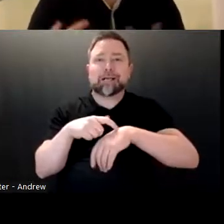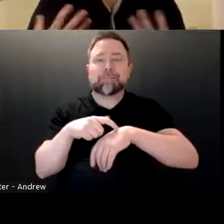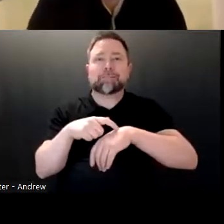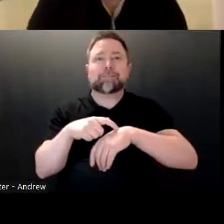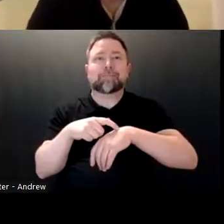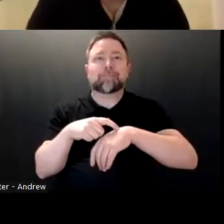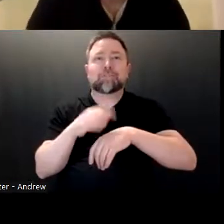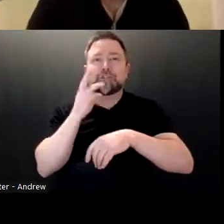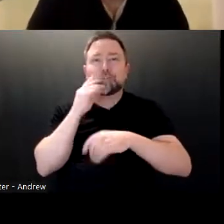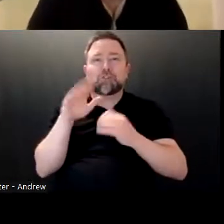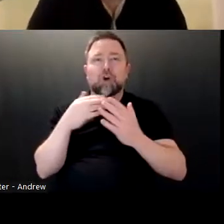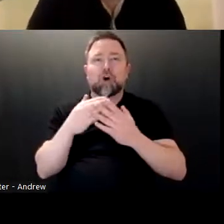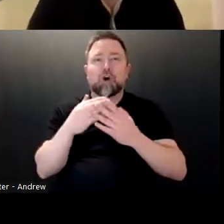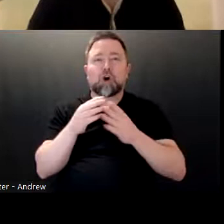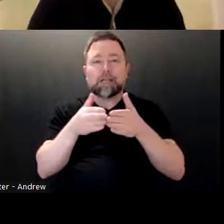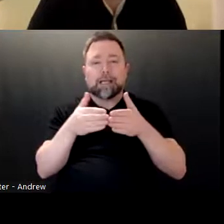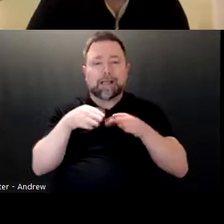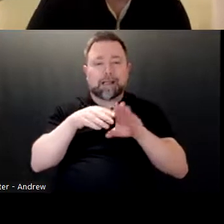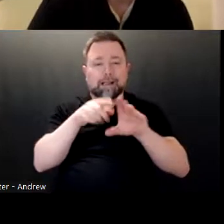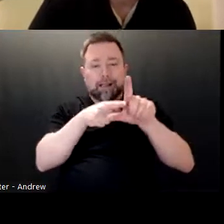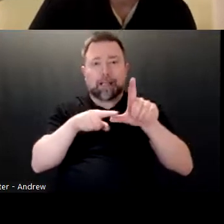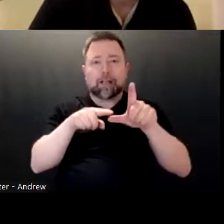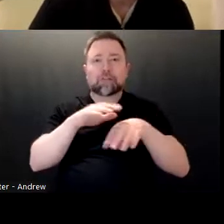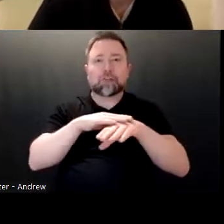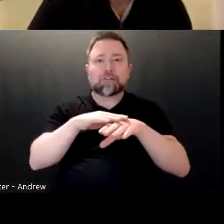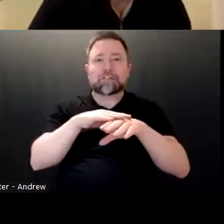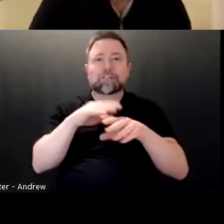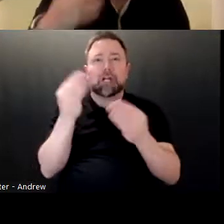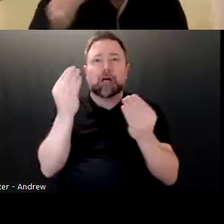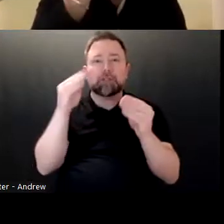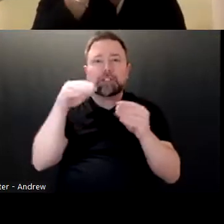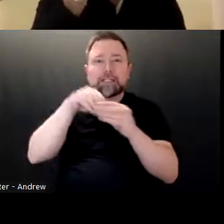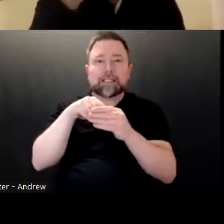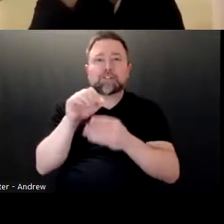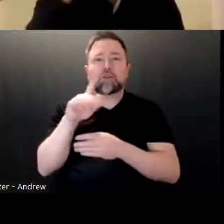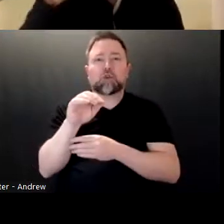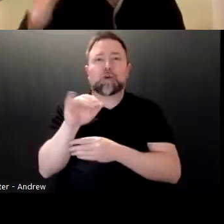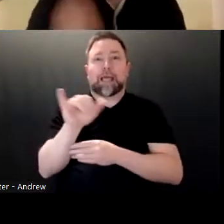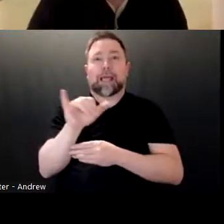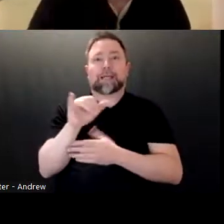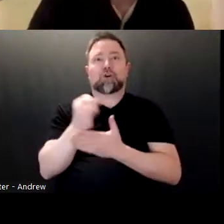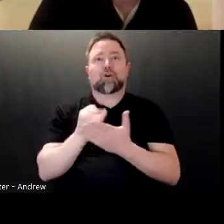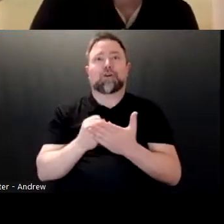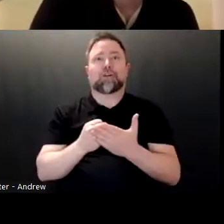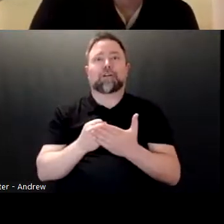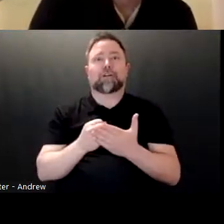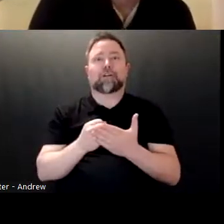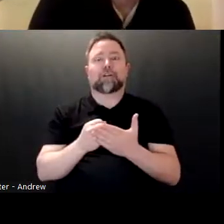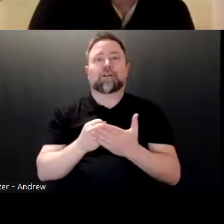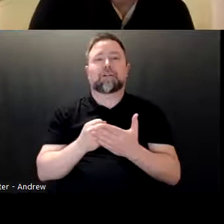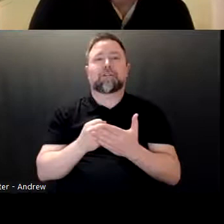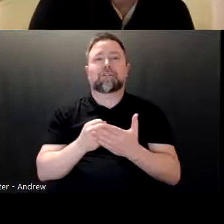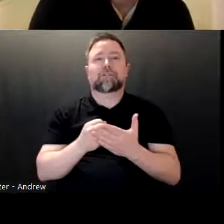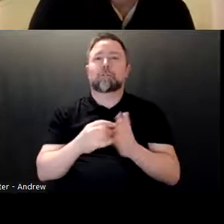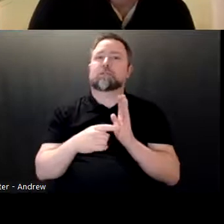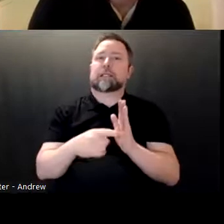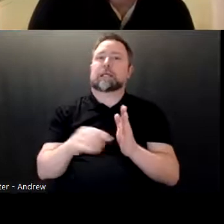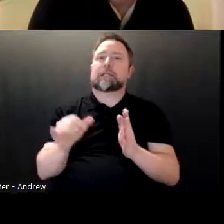a saw, which would have been his main tool of the trade. And you can see the teeth mark of the saw on the